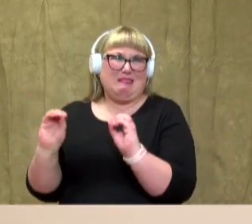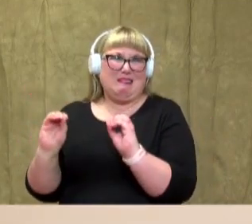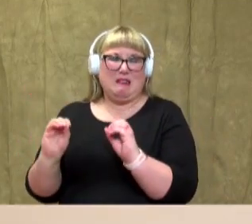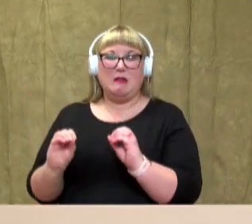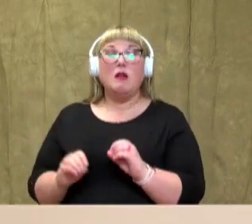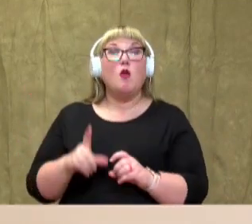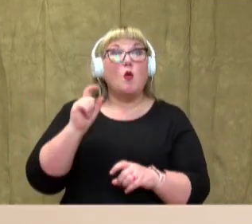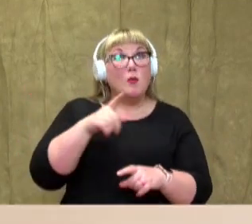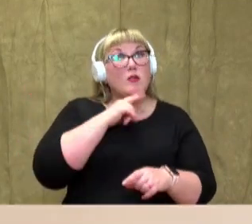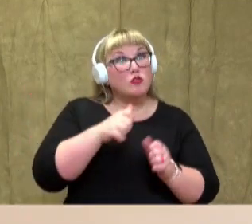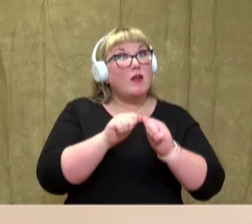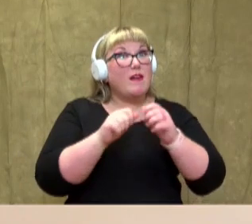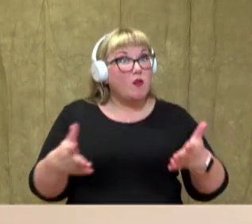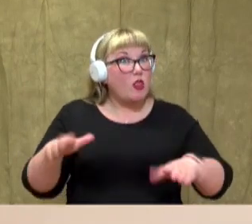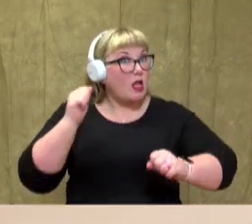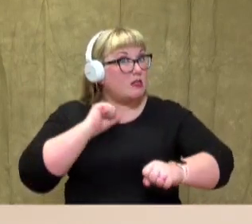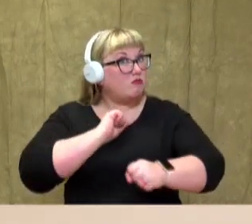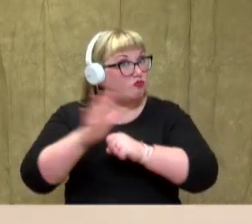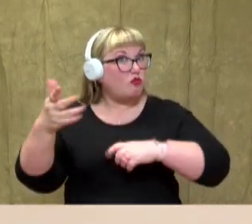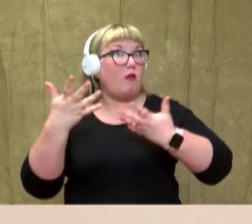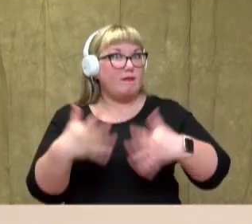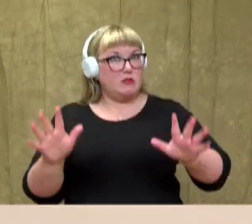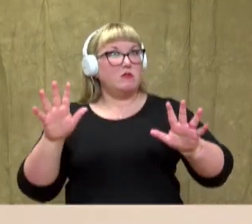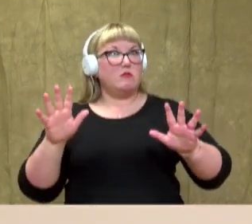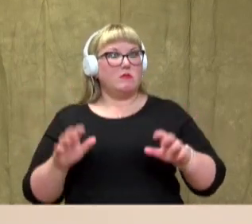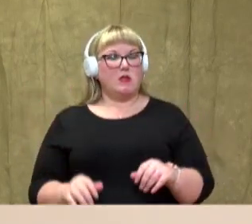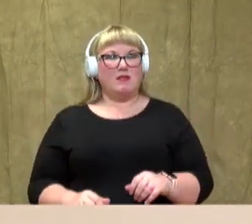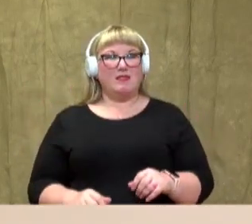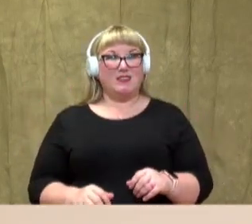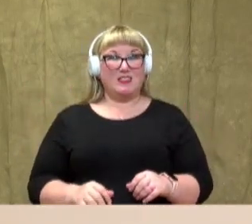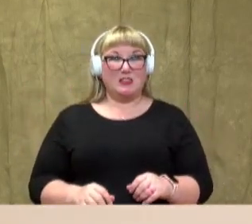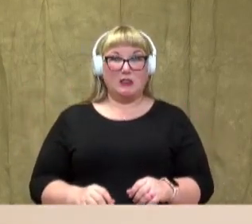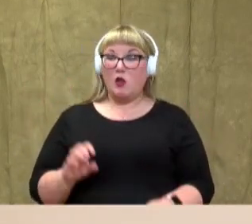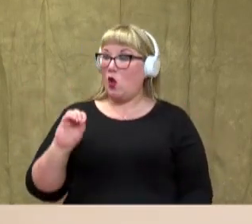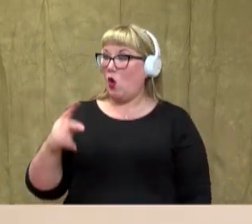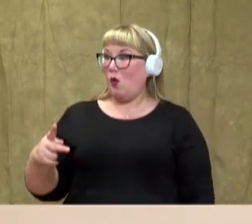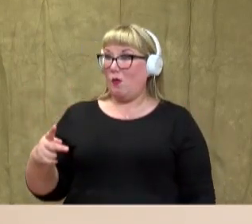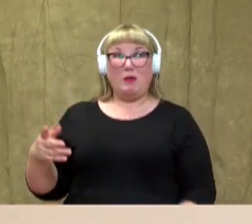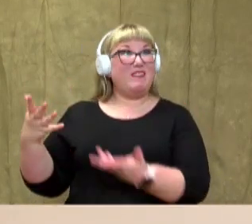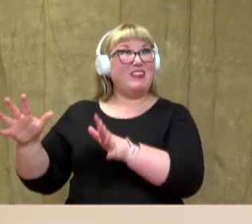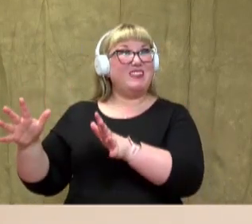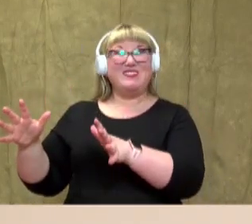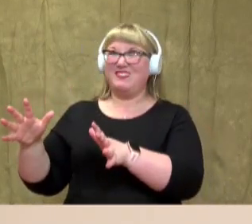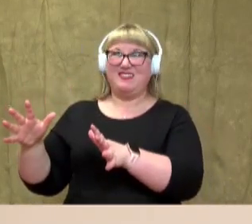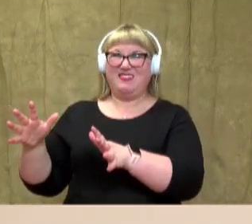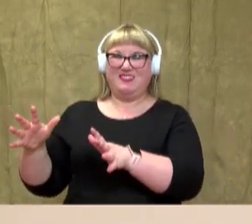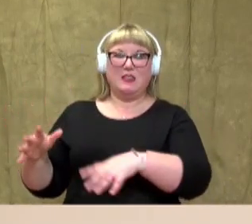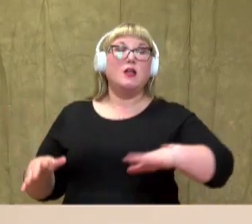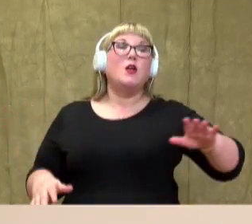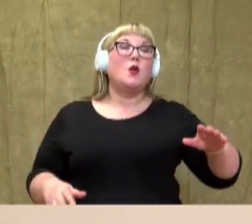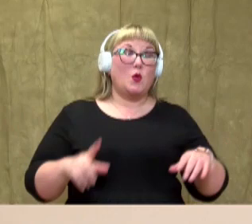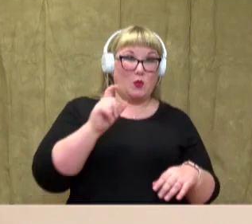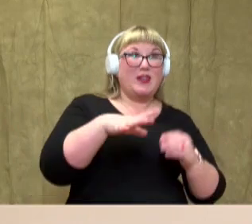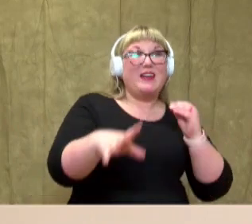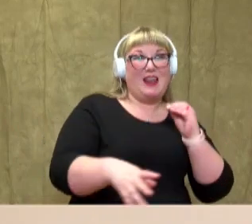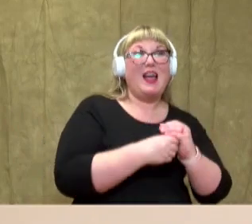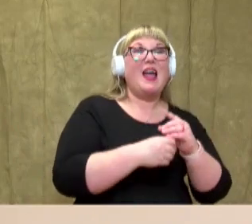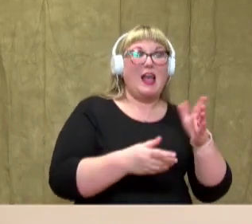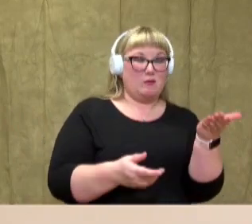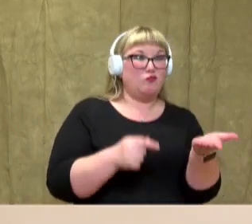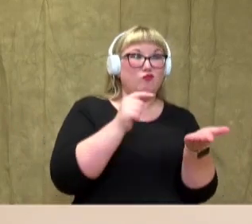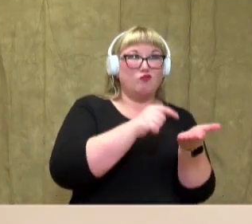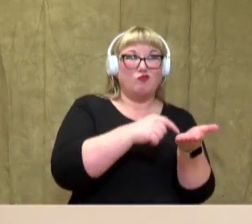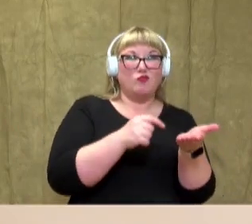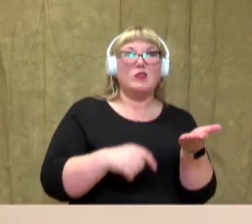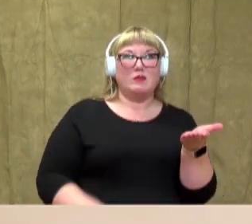everything is complete. So adding sounds onto nonsense words, such as our sound ch, can create new and real words. Let's